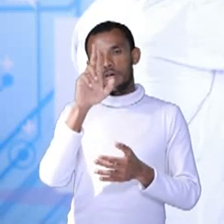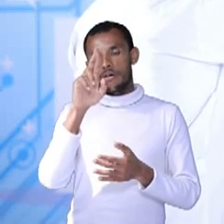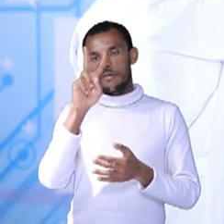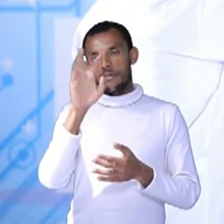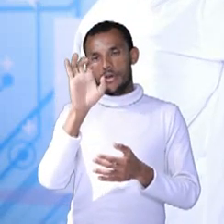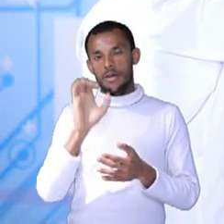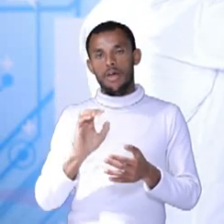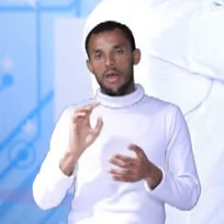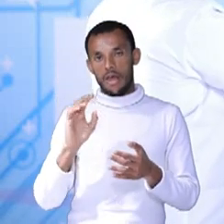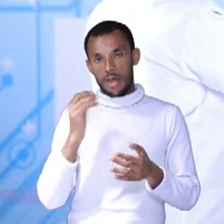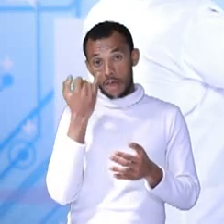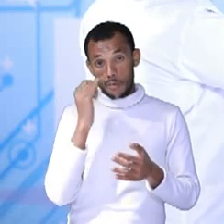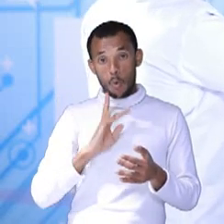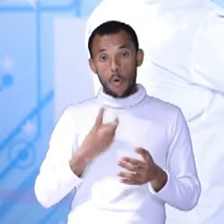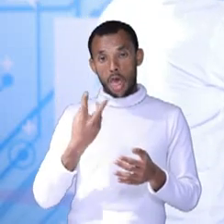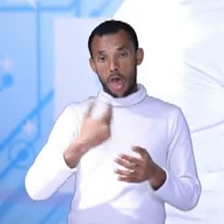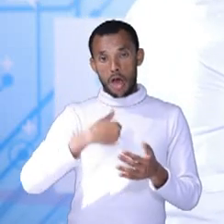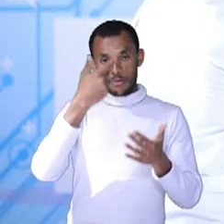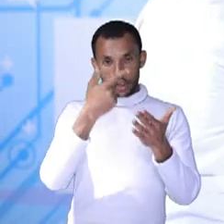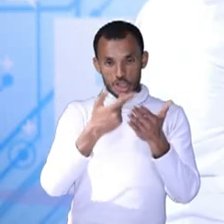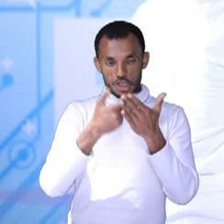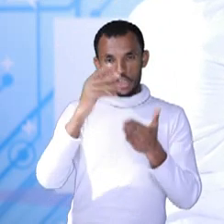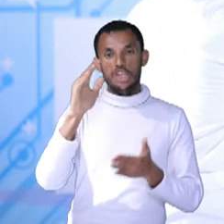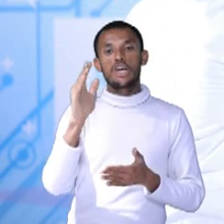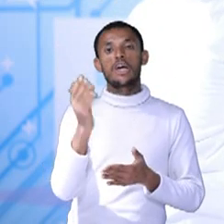If we have this curve,